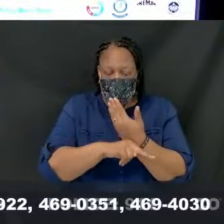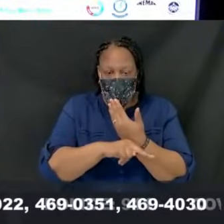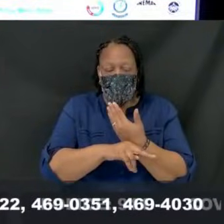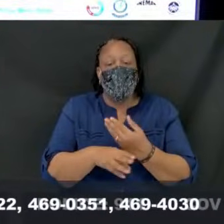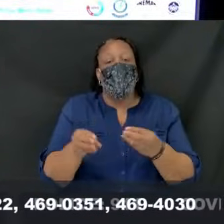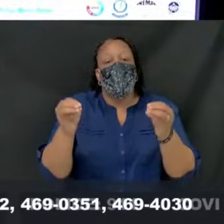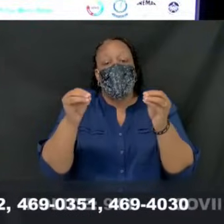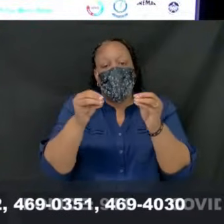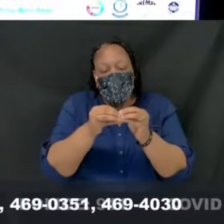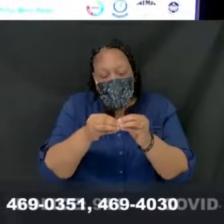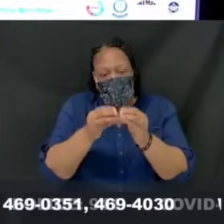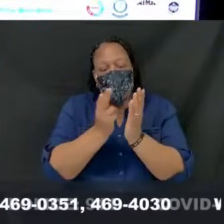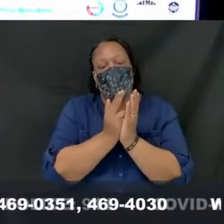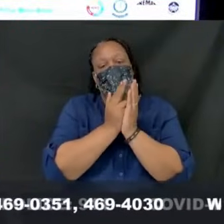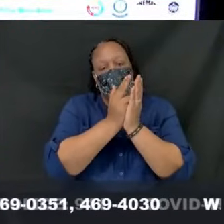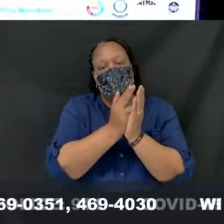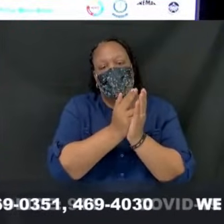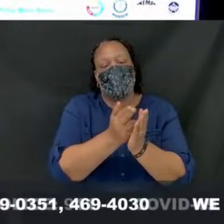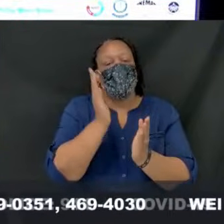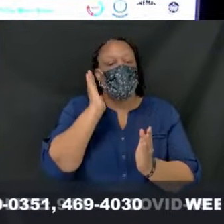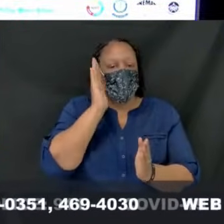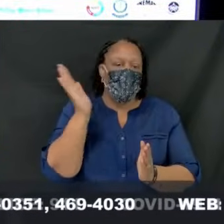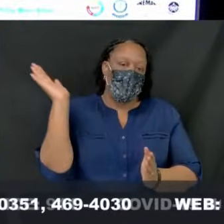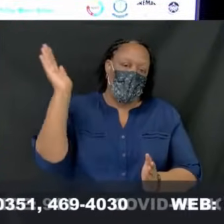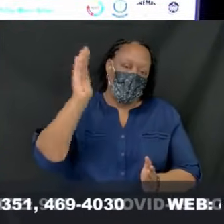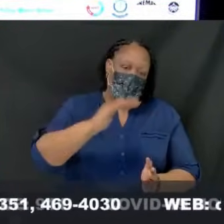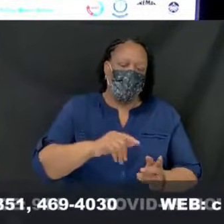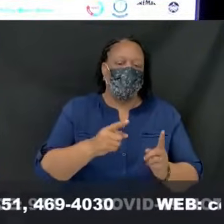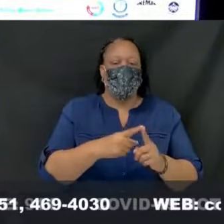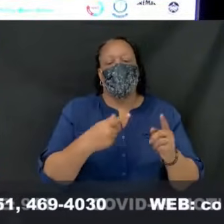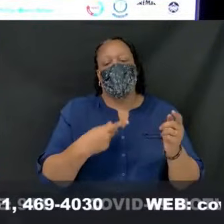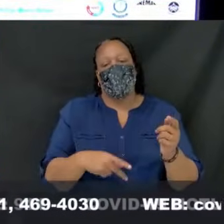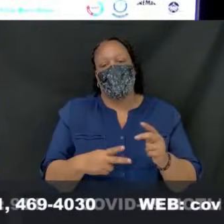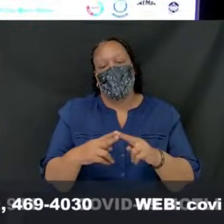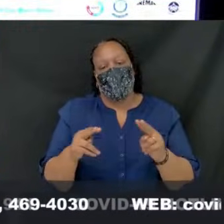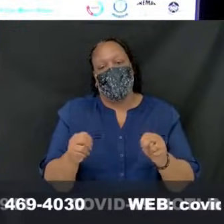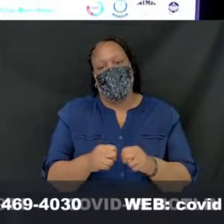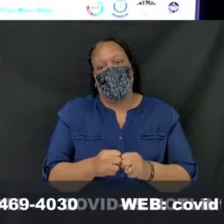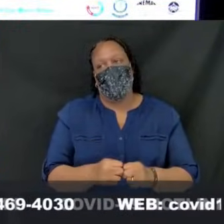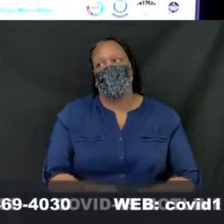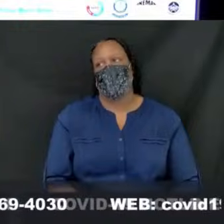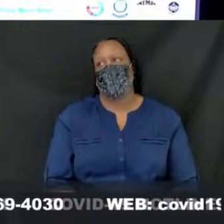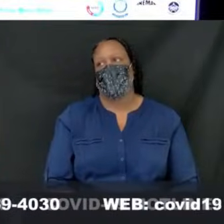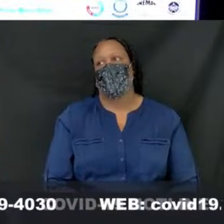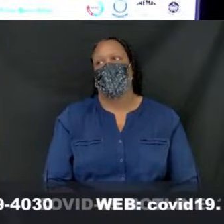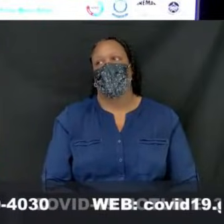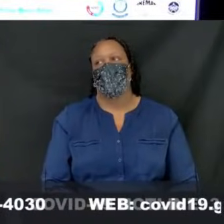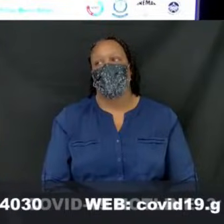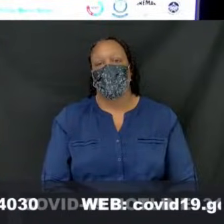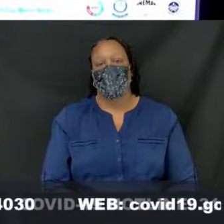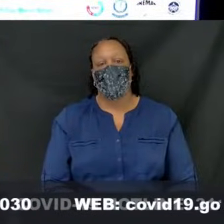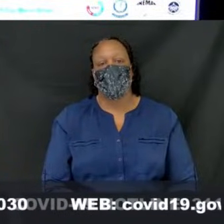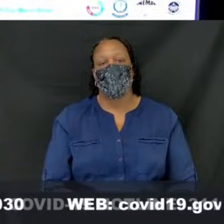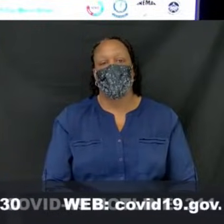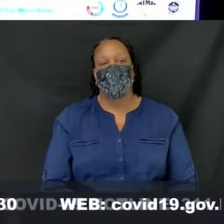making ports of calls to St. Kitts will increase. Sorry, should increase.